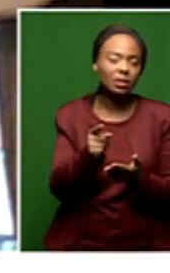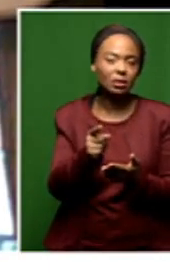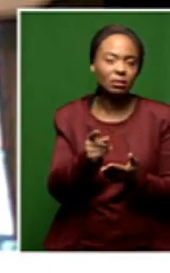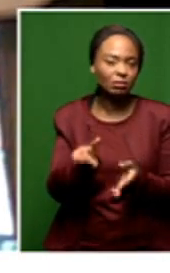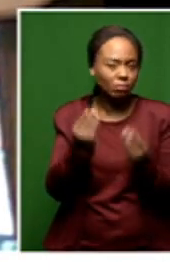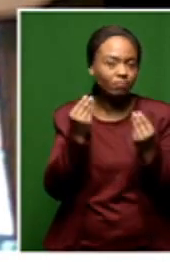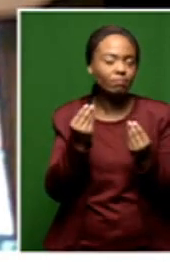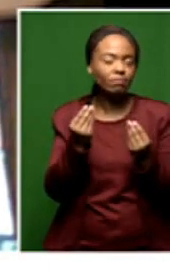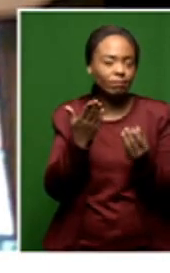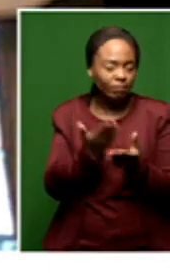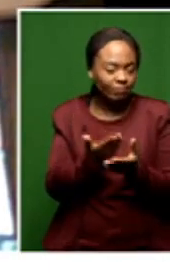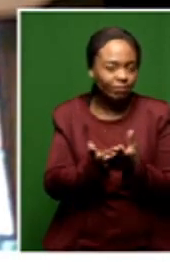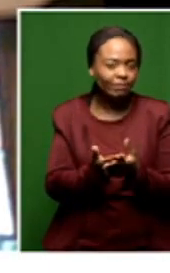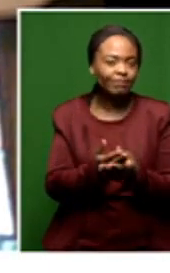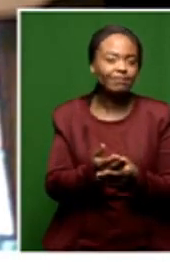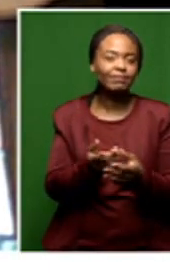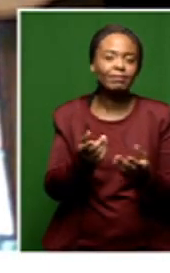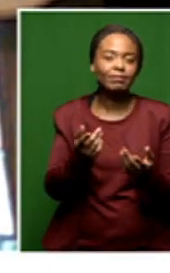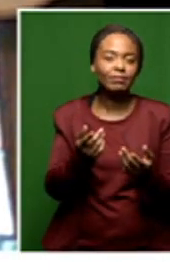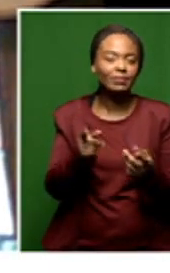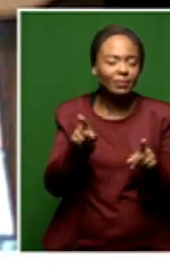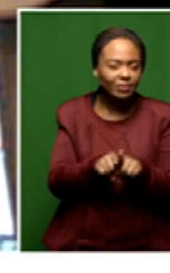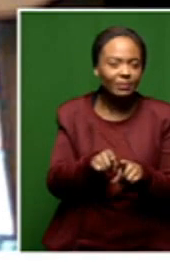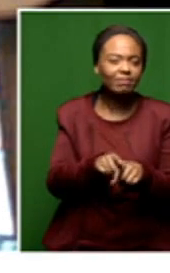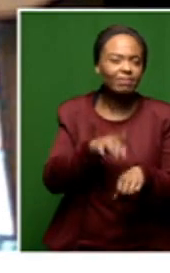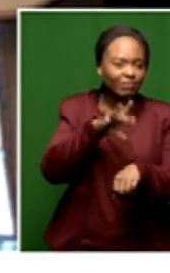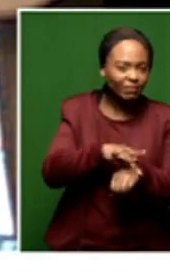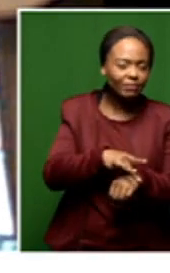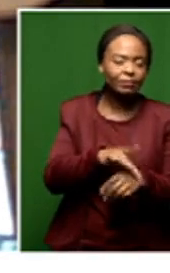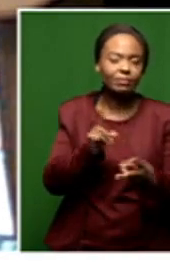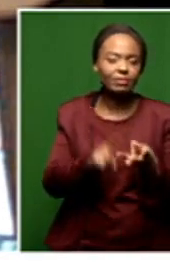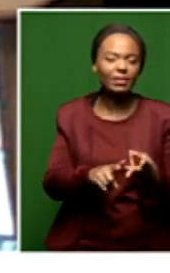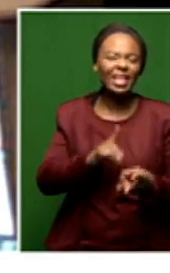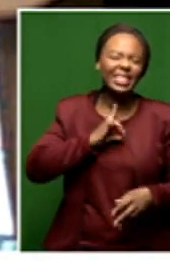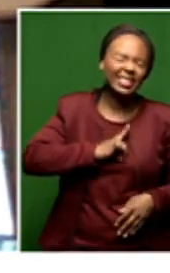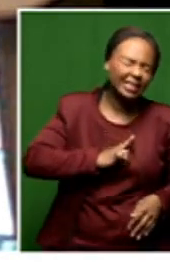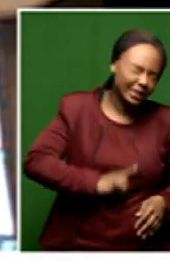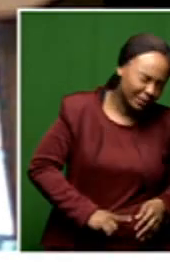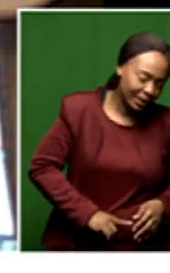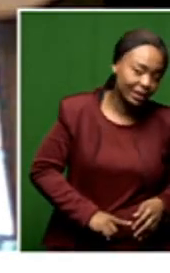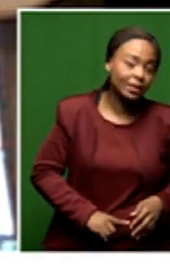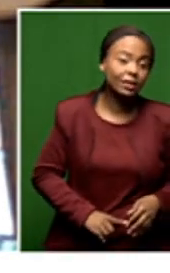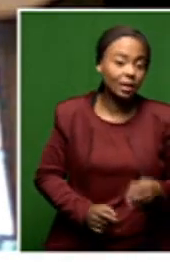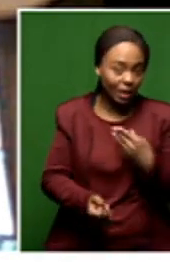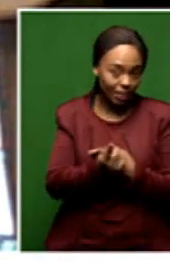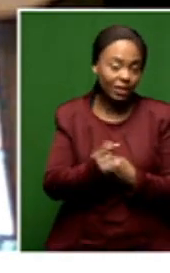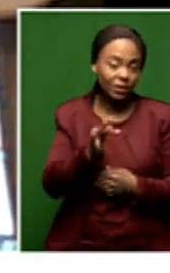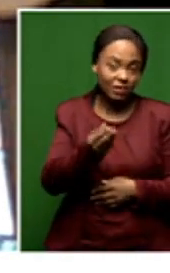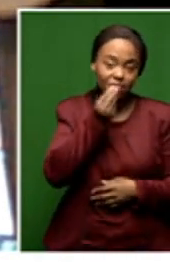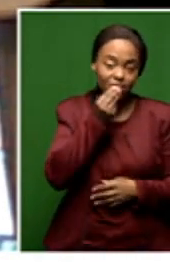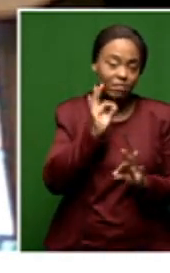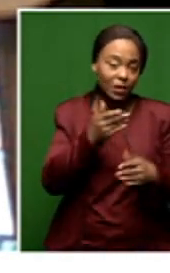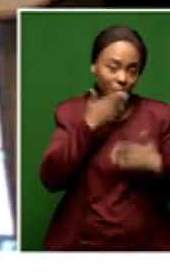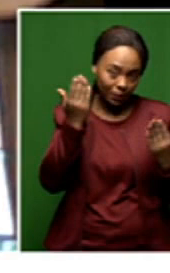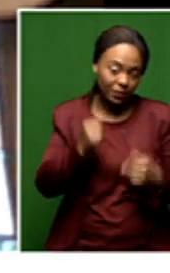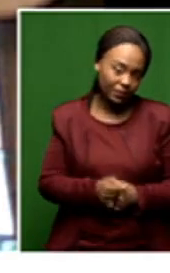Okay. A lot of diseases, depression, for example, they're finding links between depression. So we can start